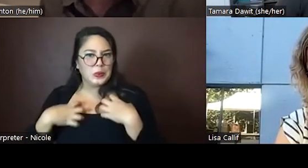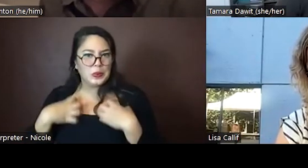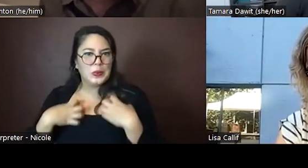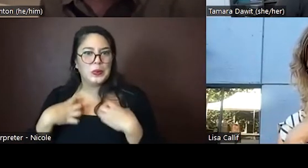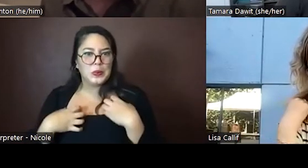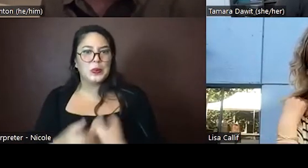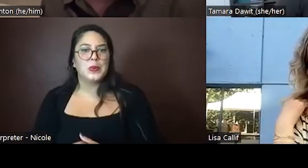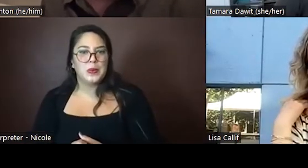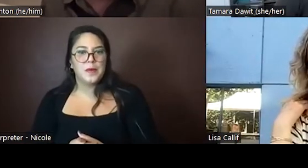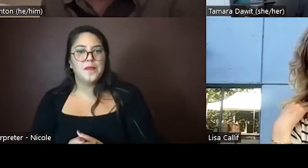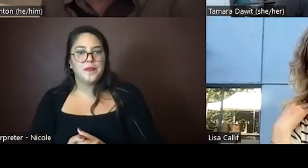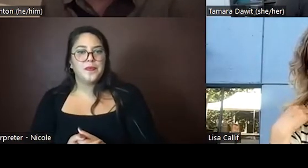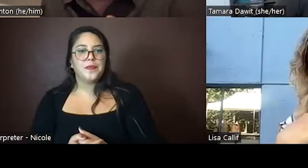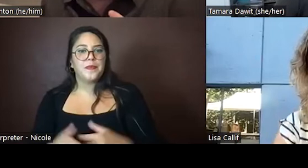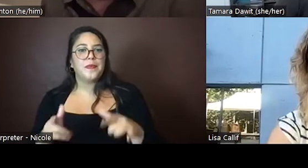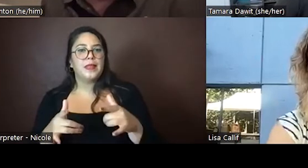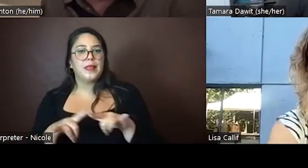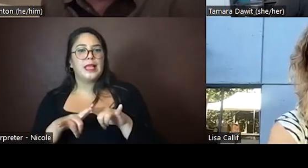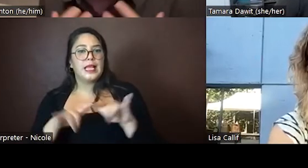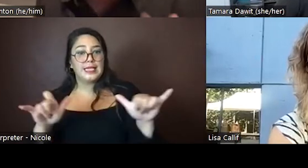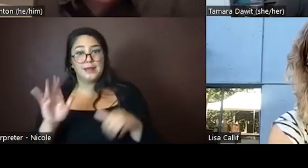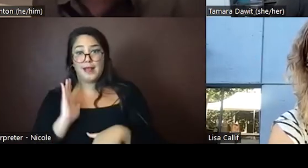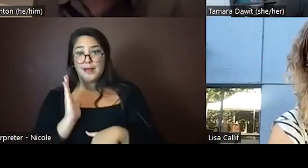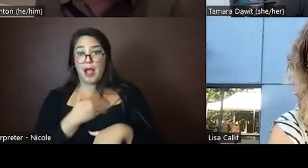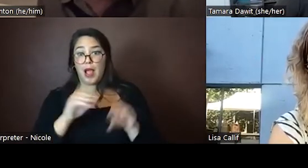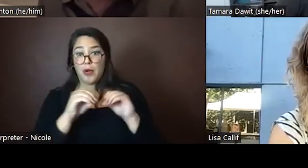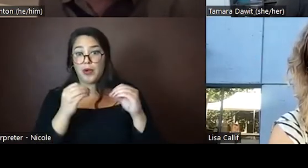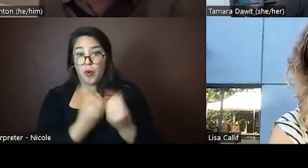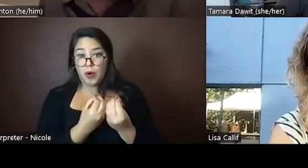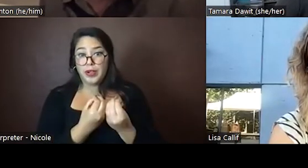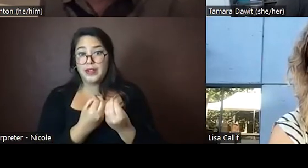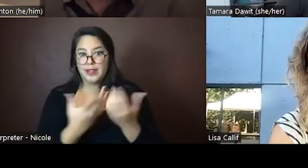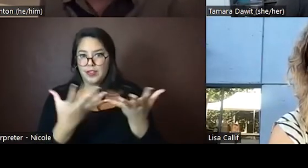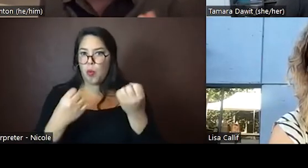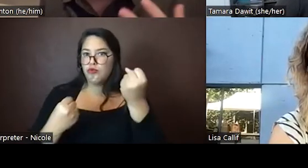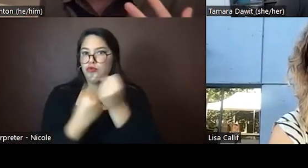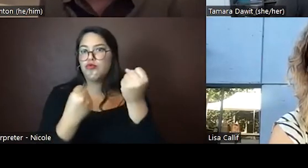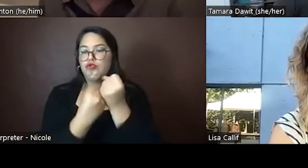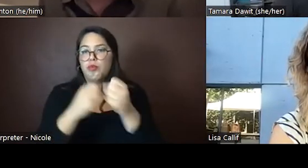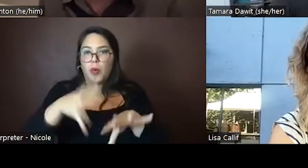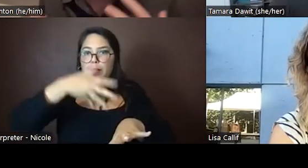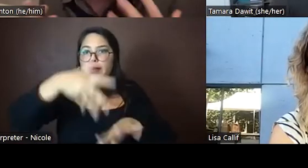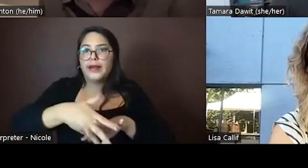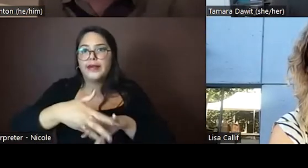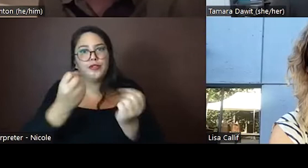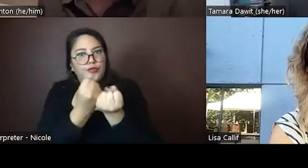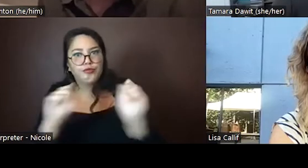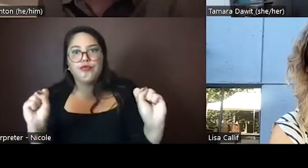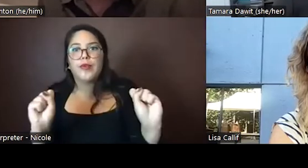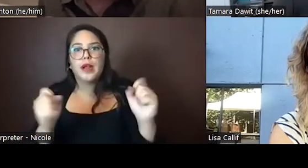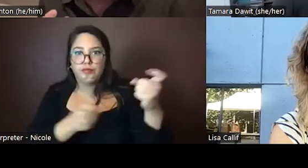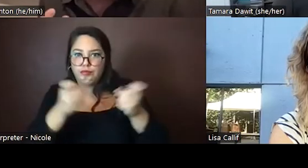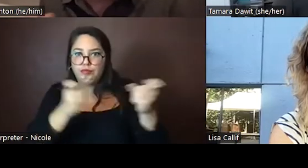sovereignty. And so we explained all that though to the filmmakers and they were very gracious and totally